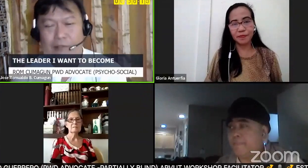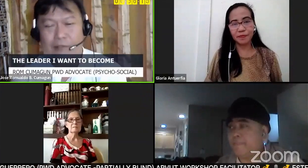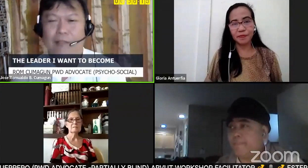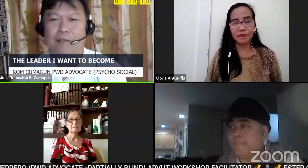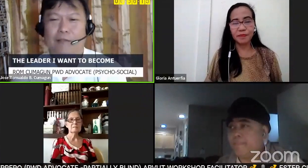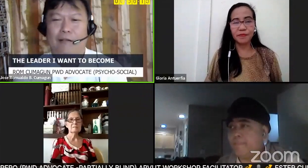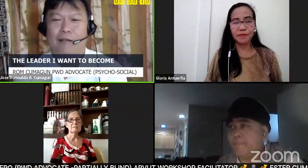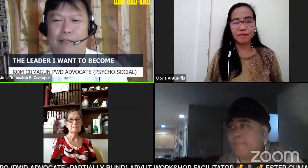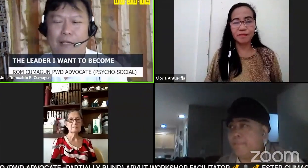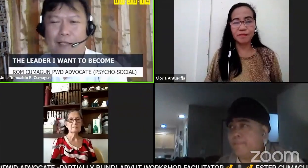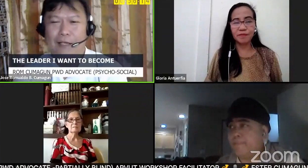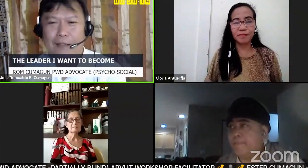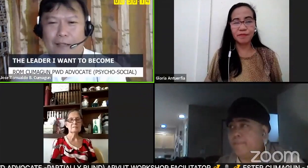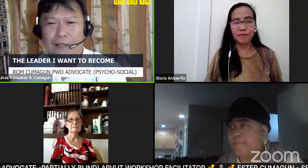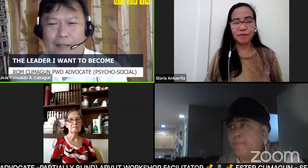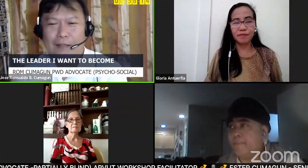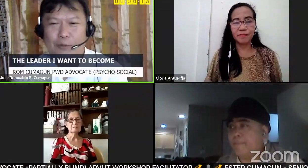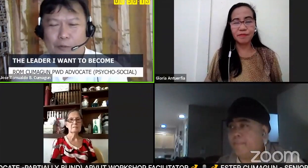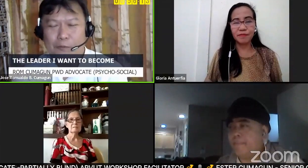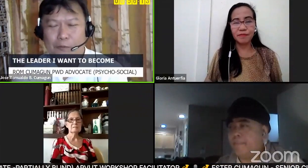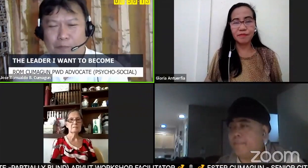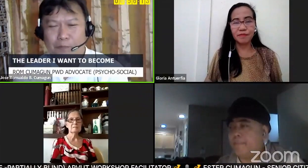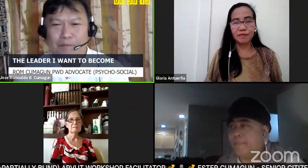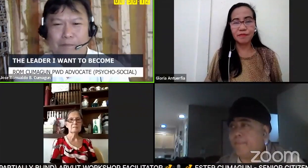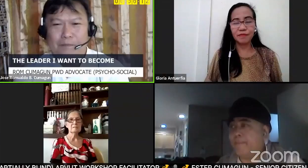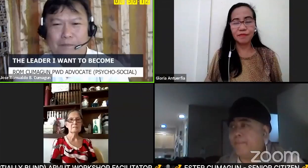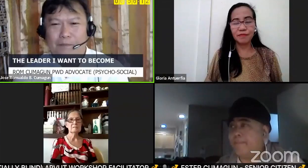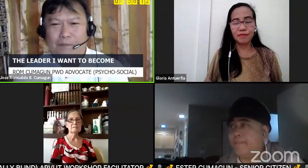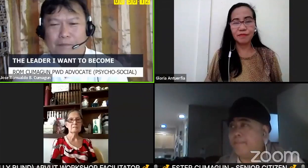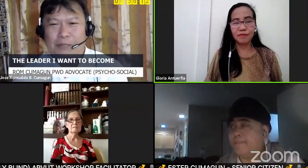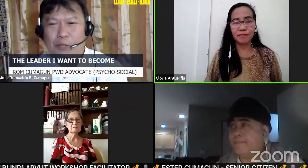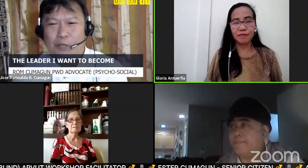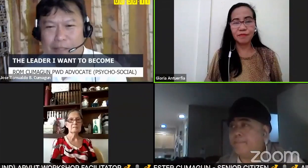their colleagues in faculty, to